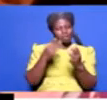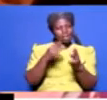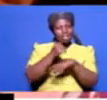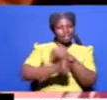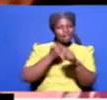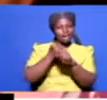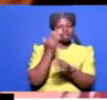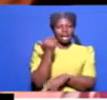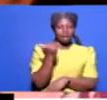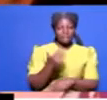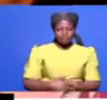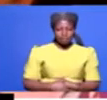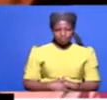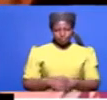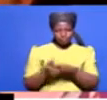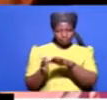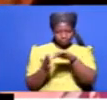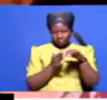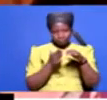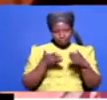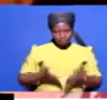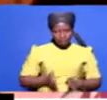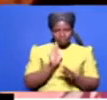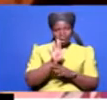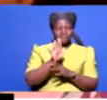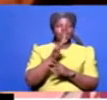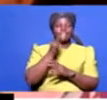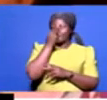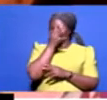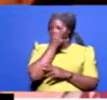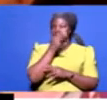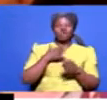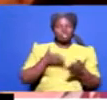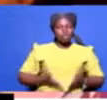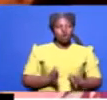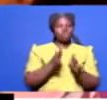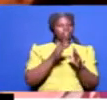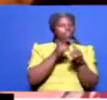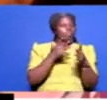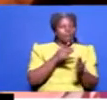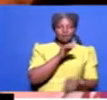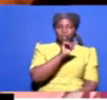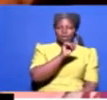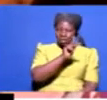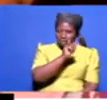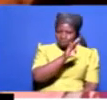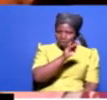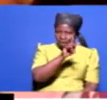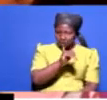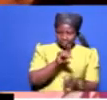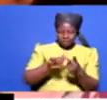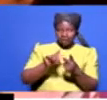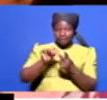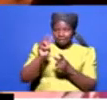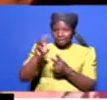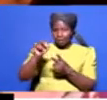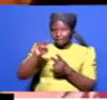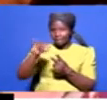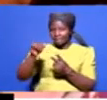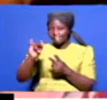Sunrise. Mwai Kibaki was born to Kibaki Gedenji and Teresia Wanjiku on the 15th